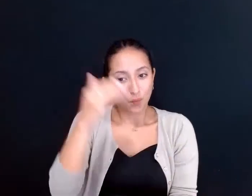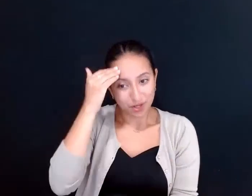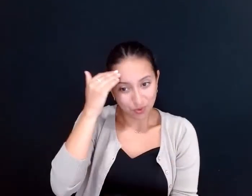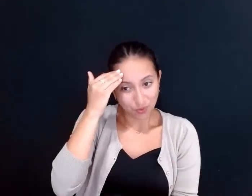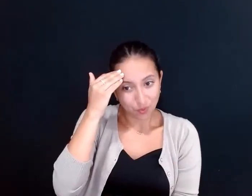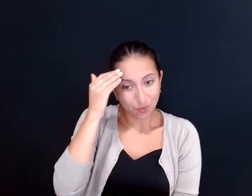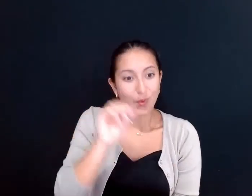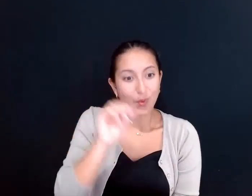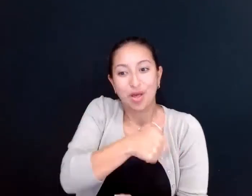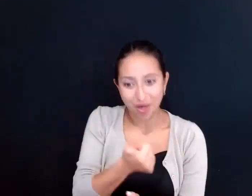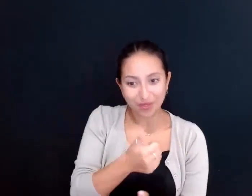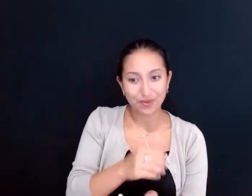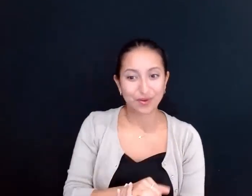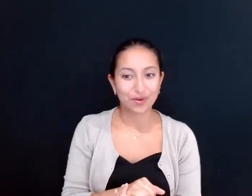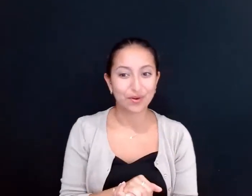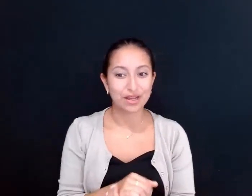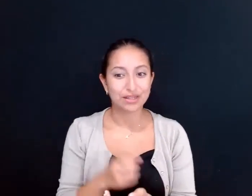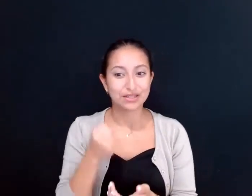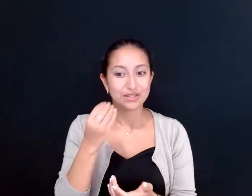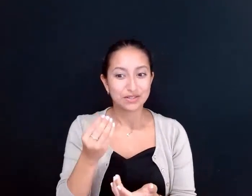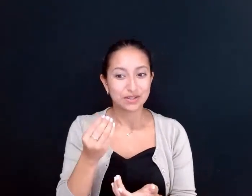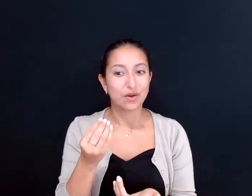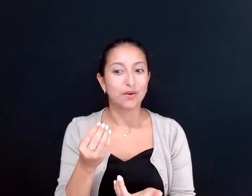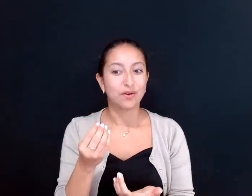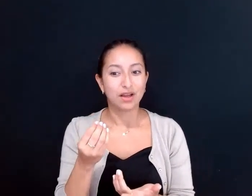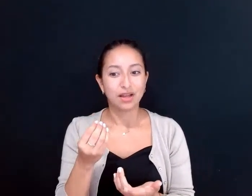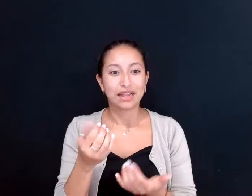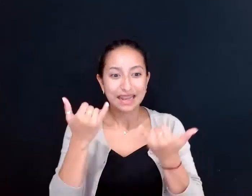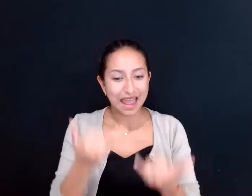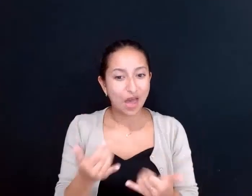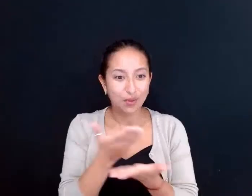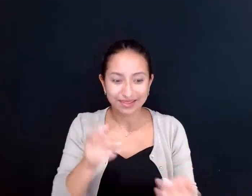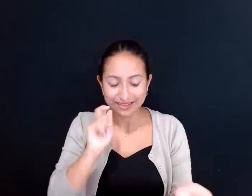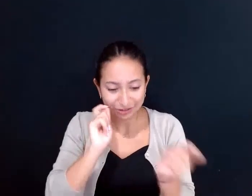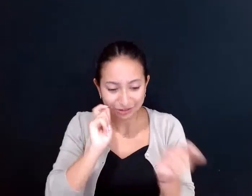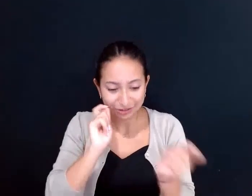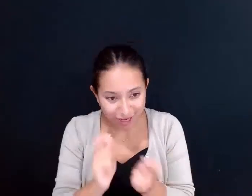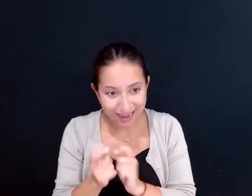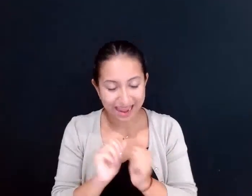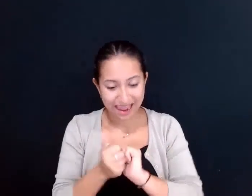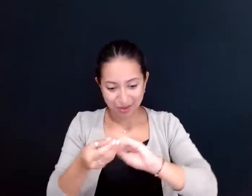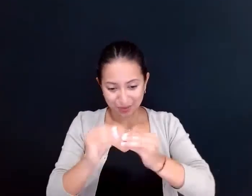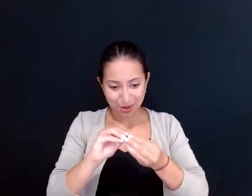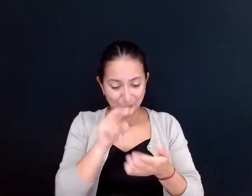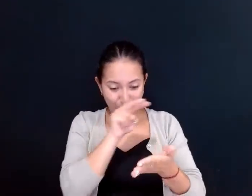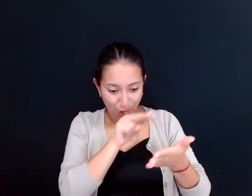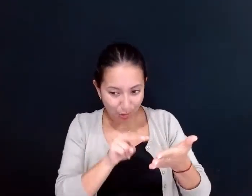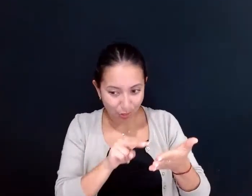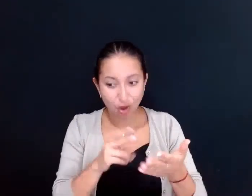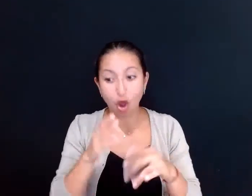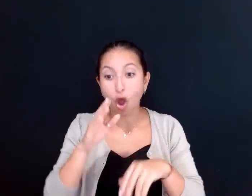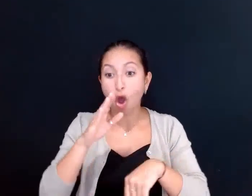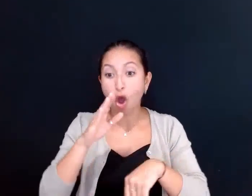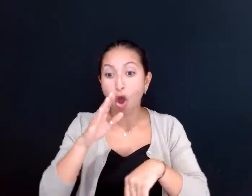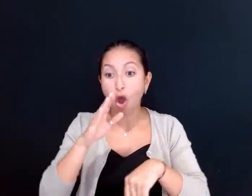other program. So now that we've changed how the numbers are looking in on those notices,